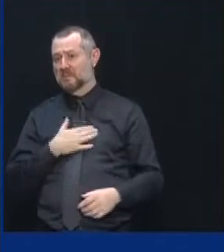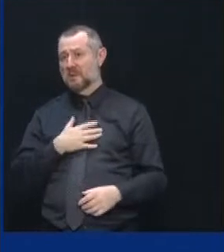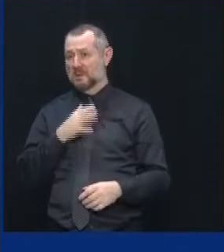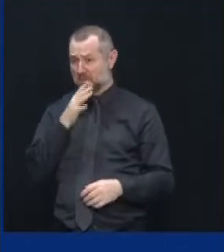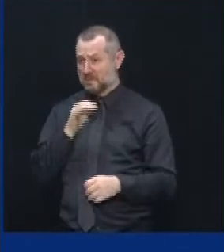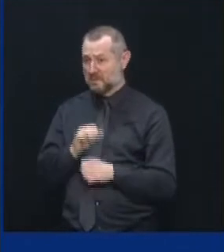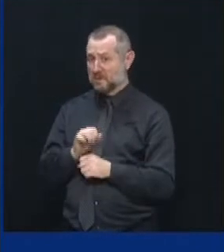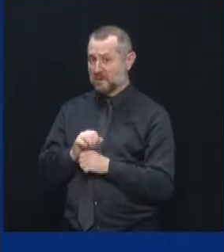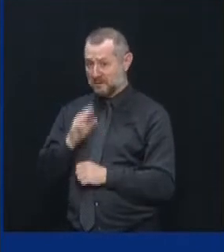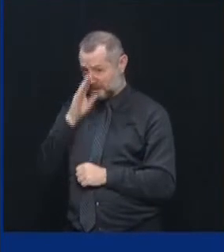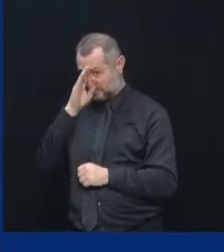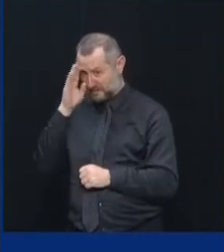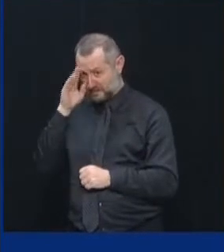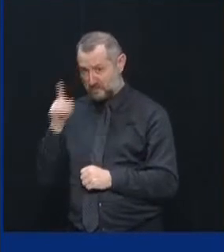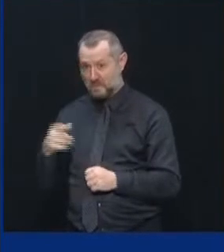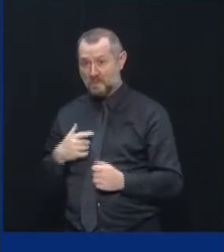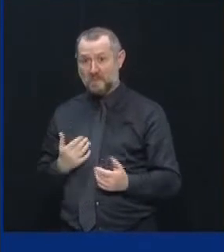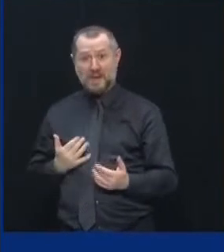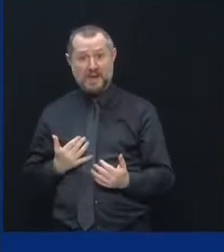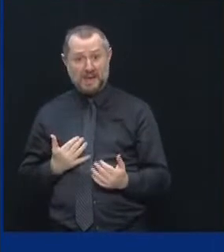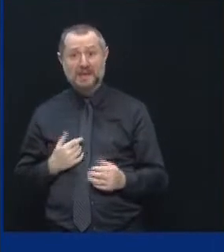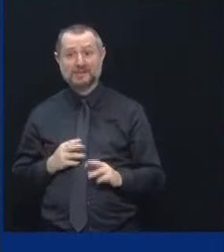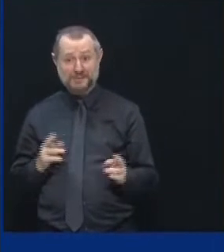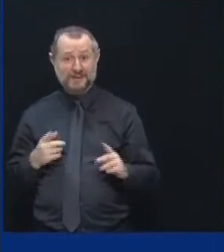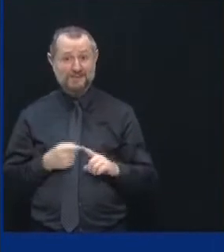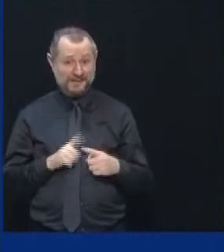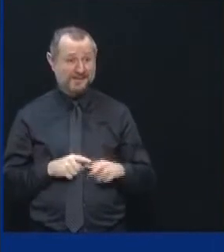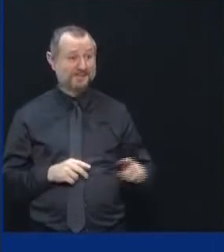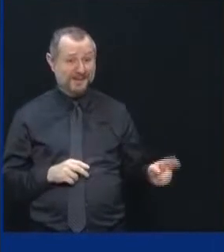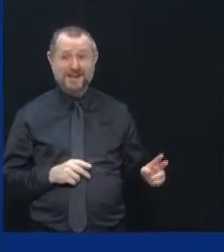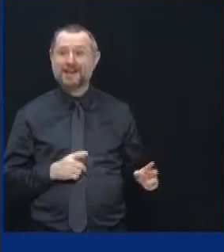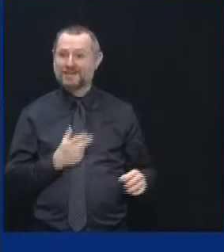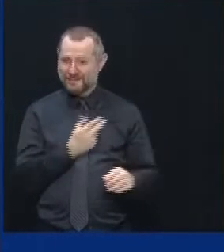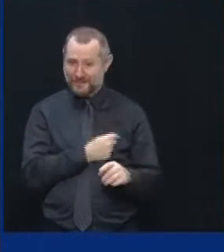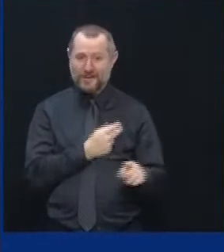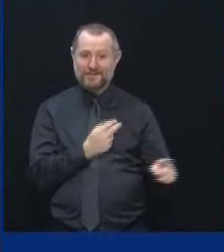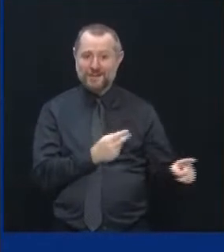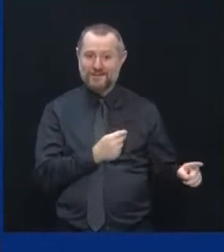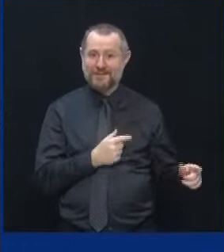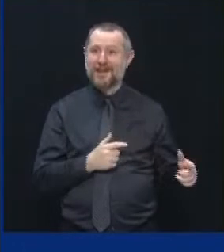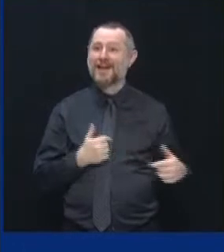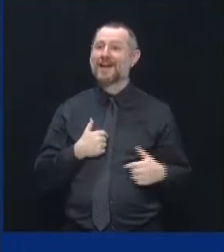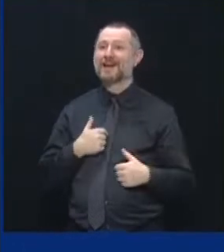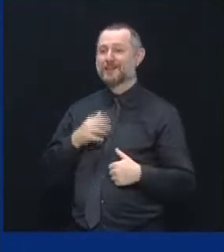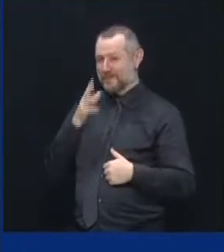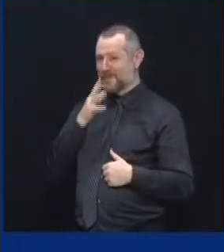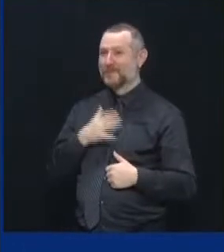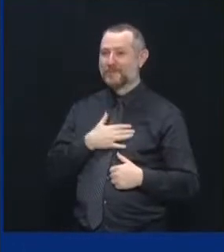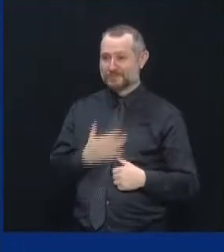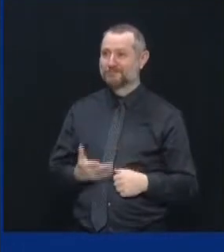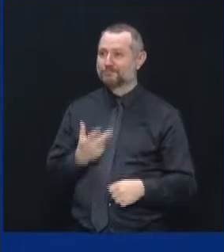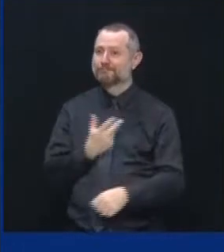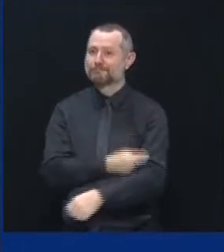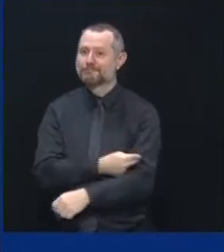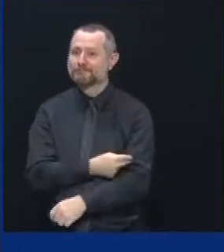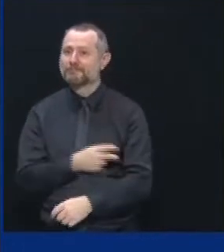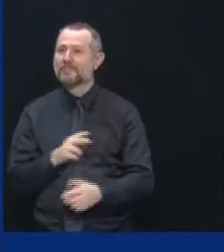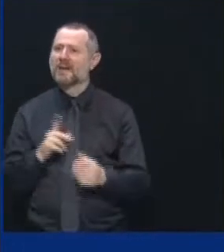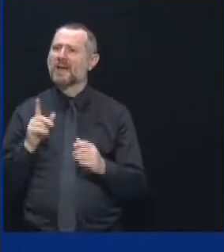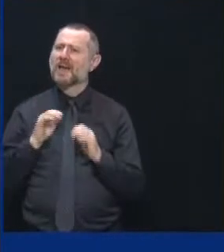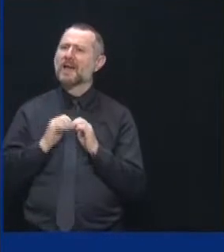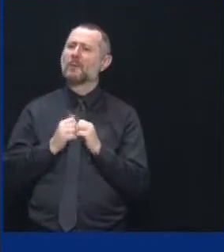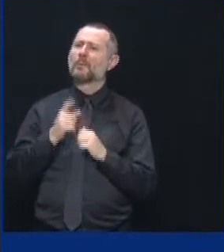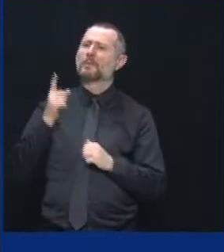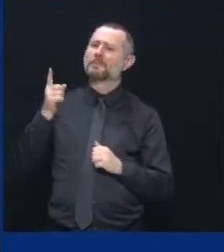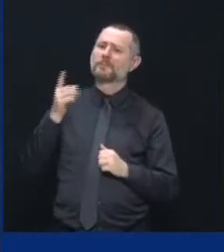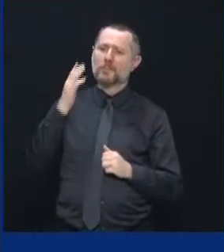for her friends to take it. They all took it. They feel fine. So now she's going to take it. How do you get past the initial hump to